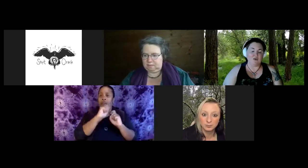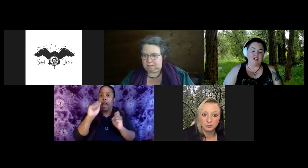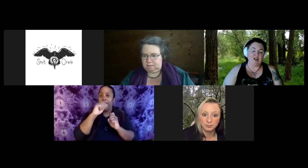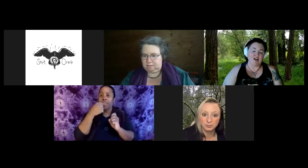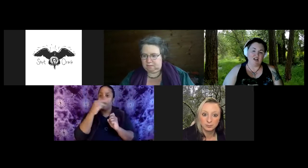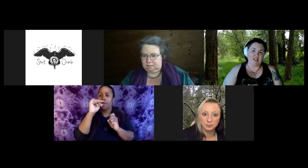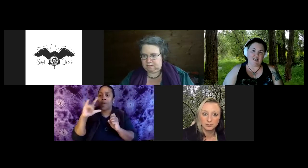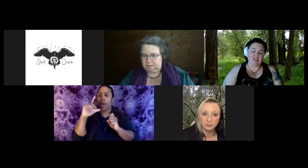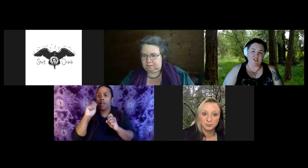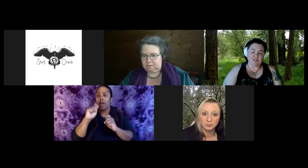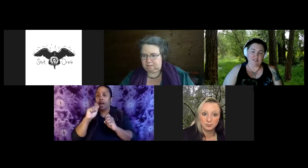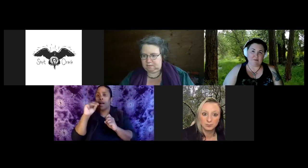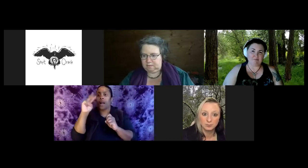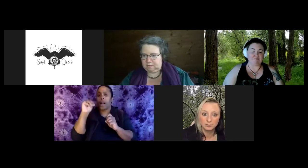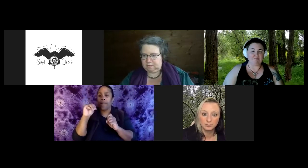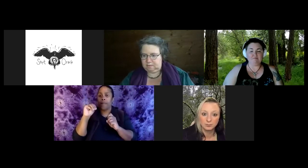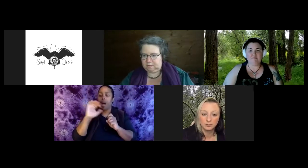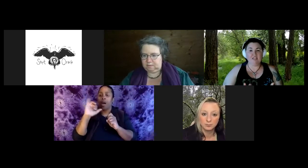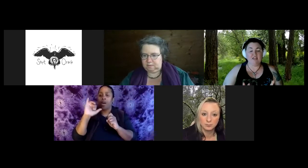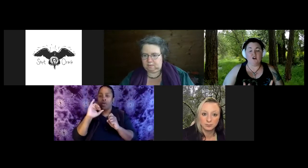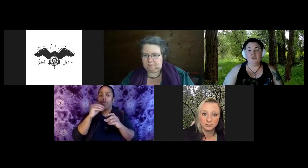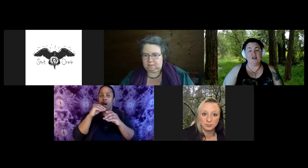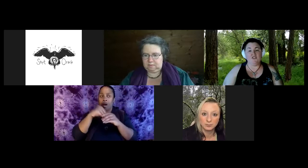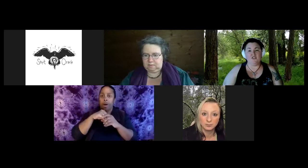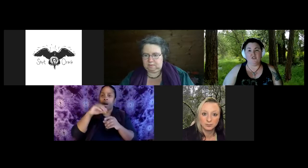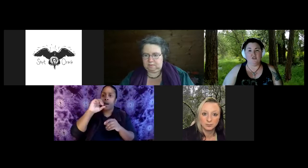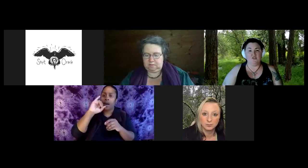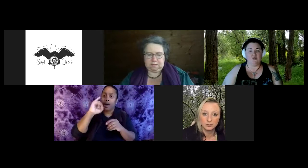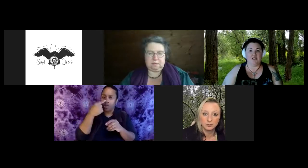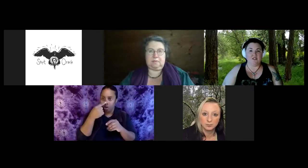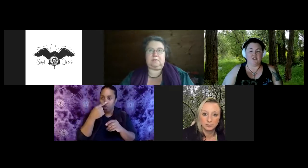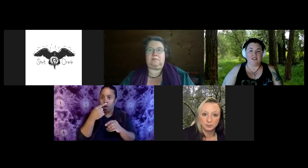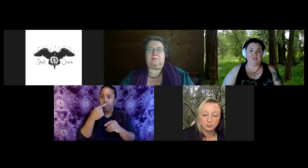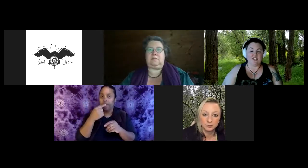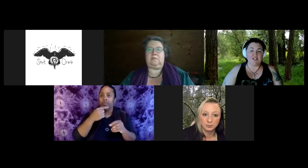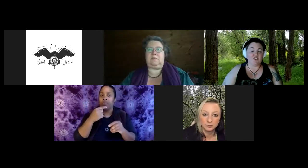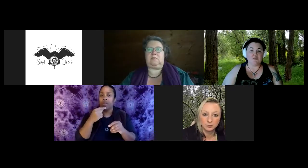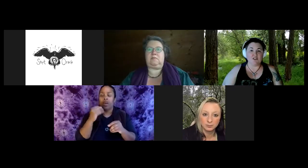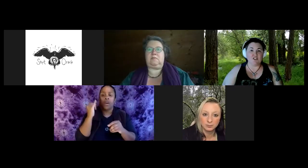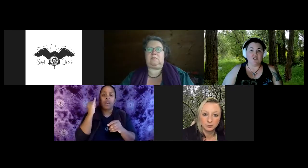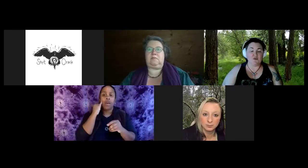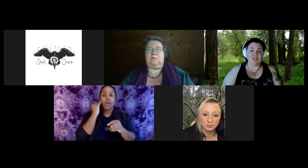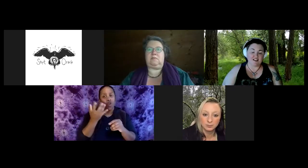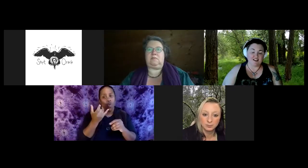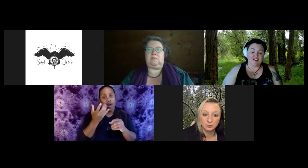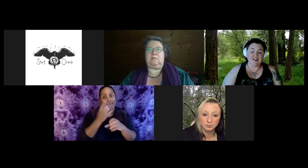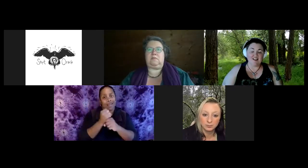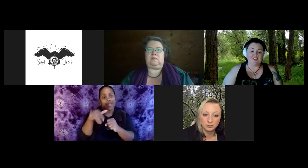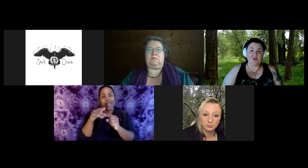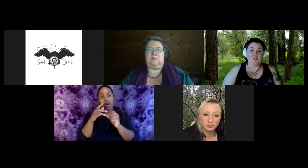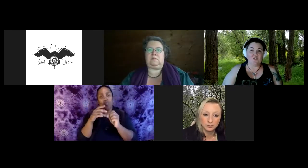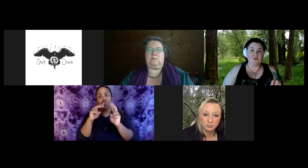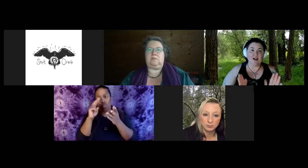theshiftwitch@gmail.com. I'm also on Instagram. And all you'll have to do if you would like to get that reading is just mention that you are